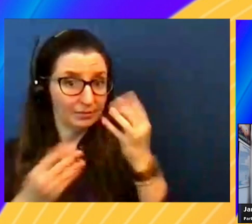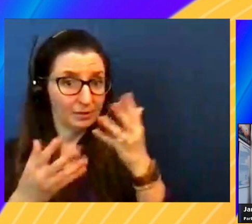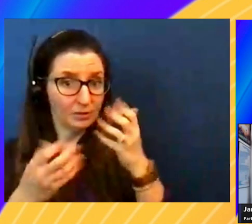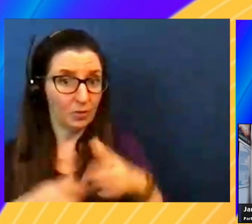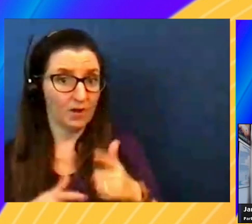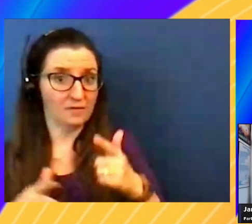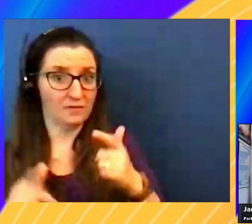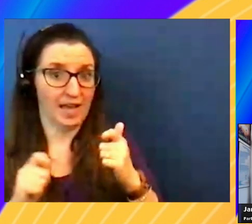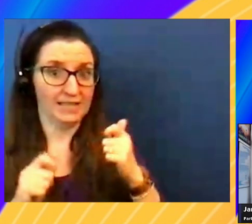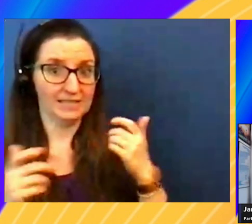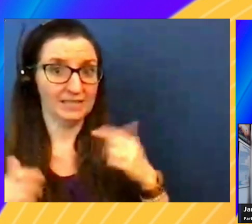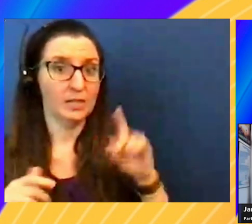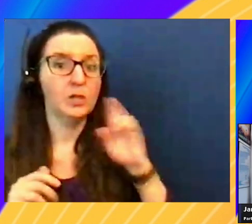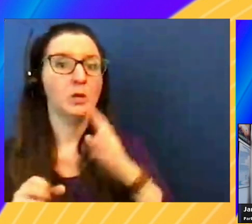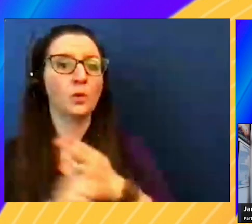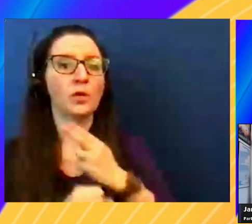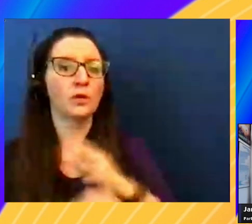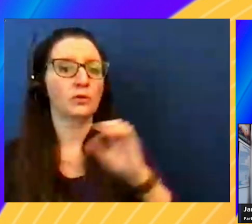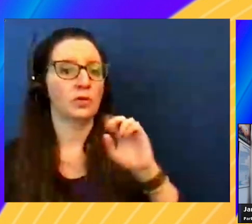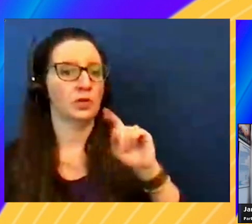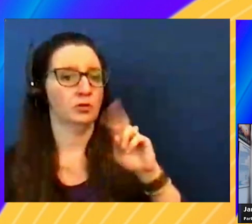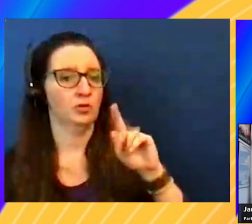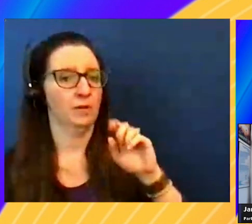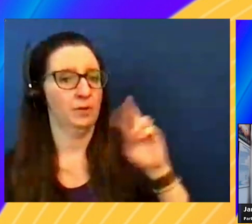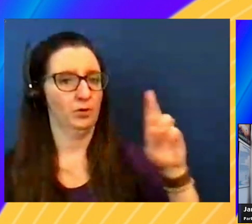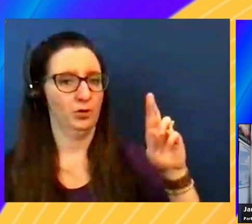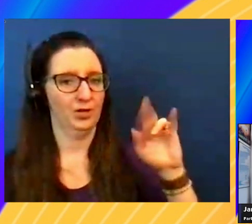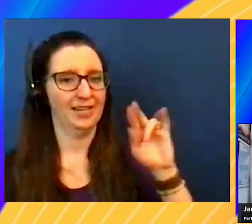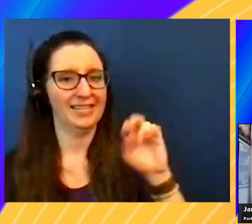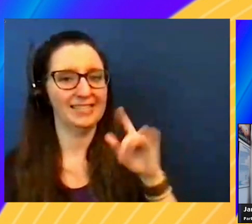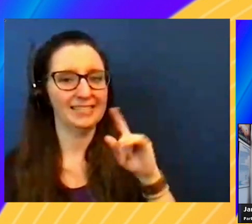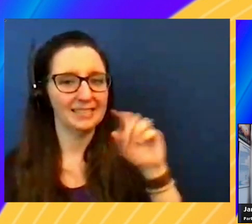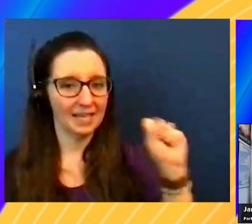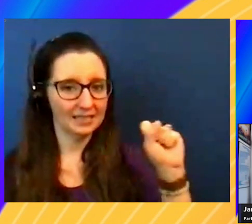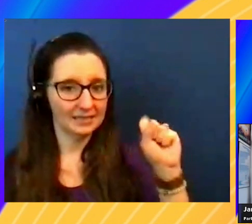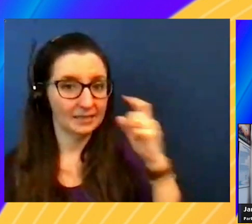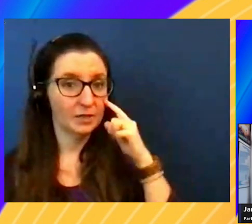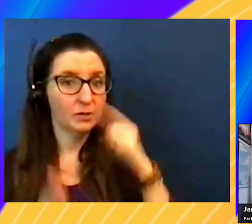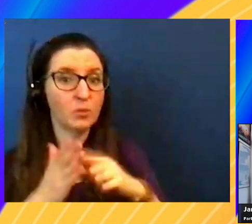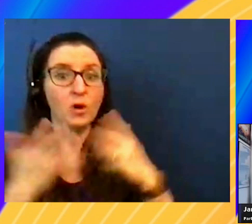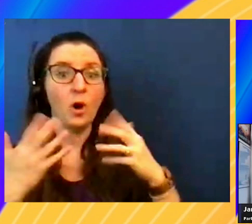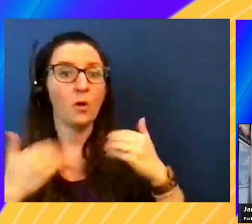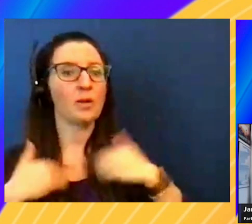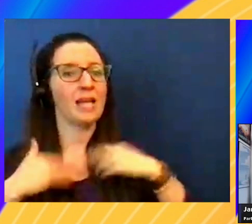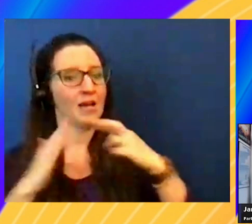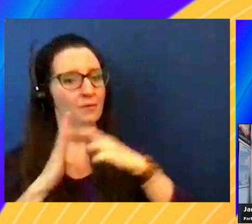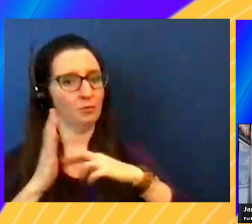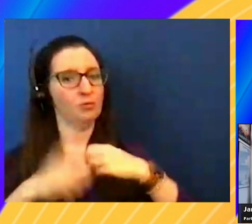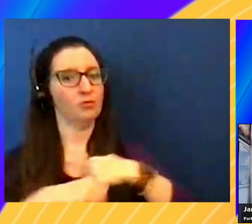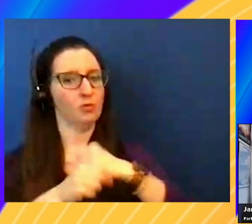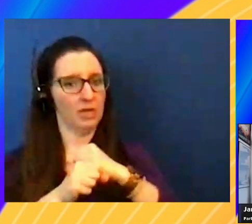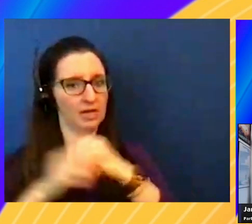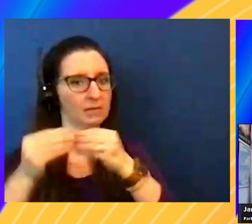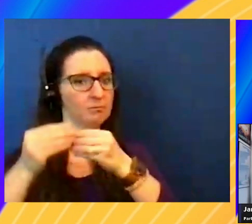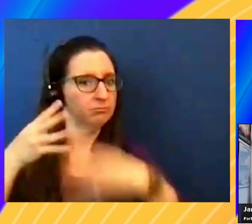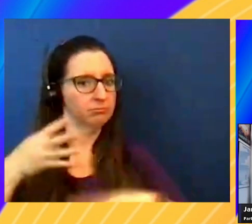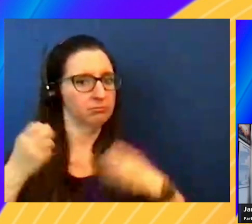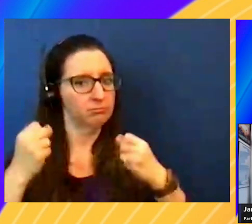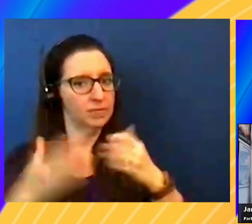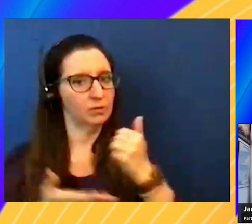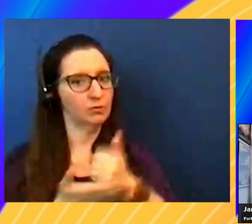what you would use. And you'll see that I have a lot of rules already created to monitor a lot of security